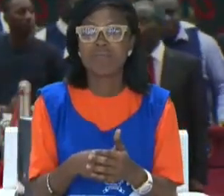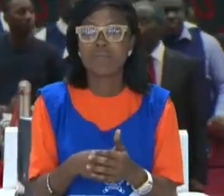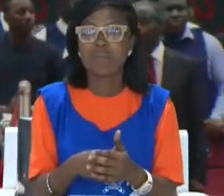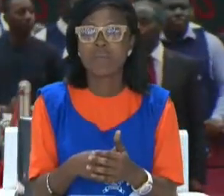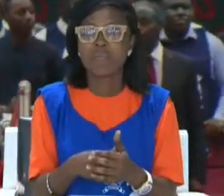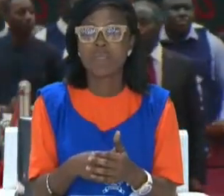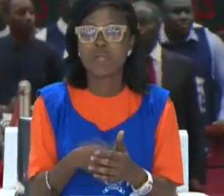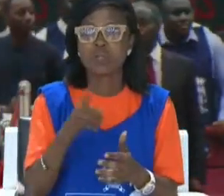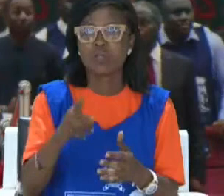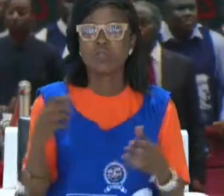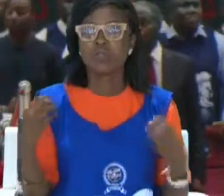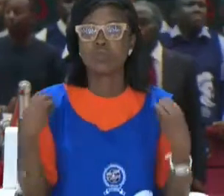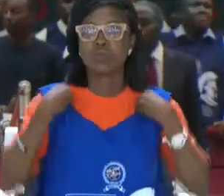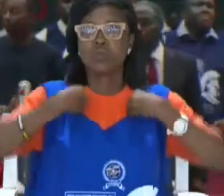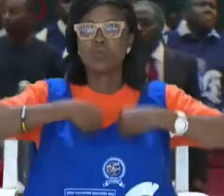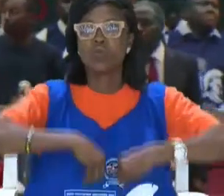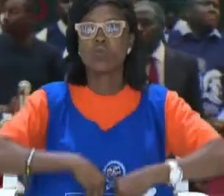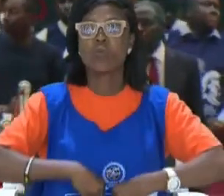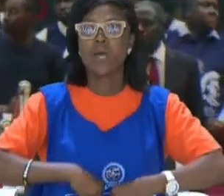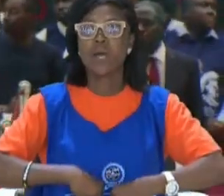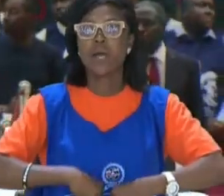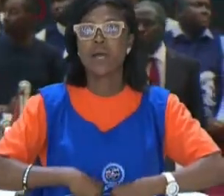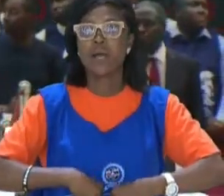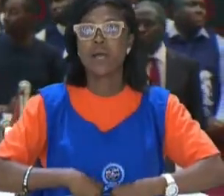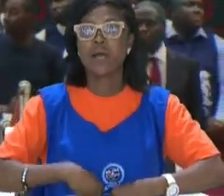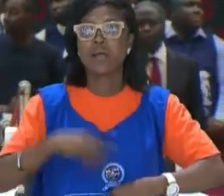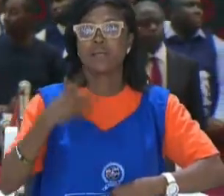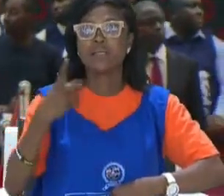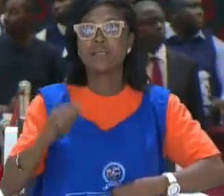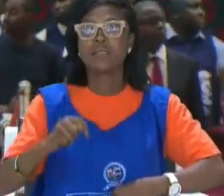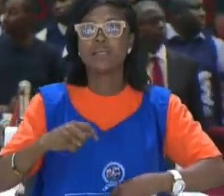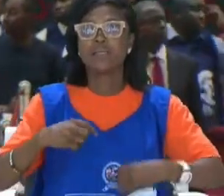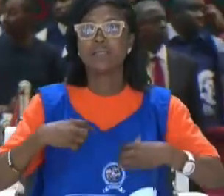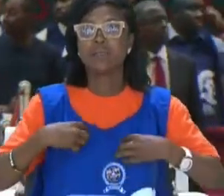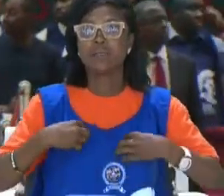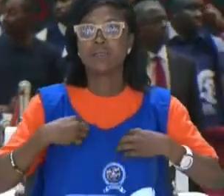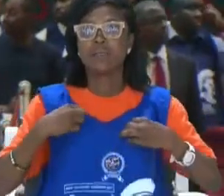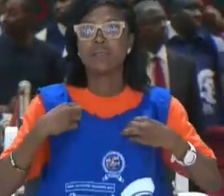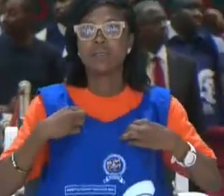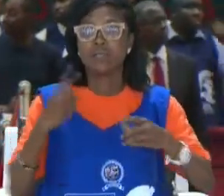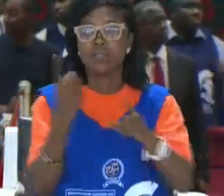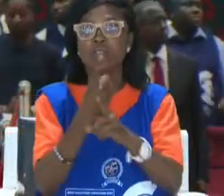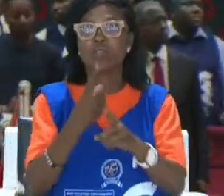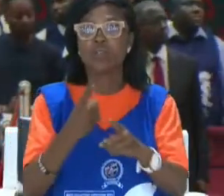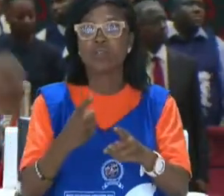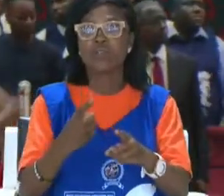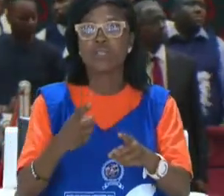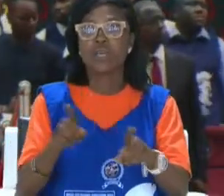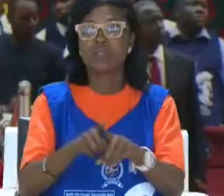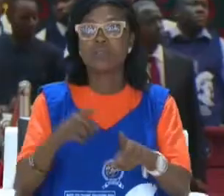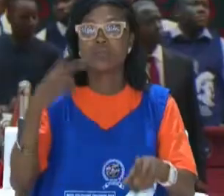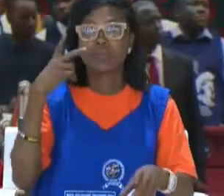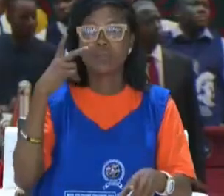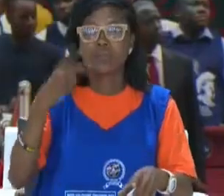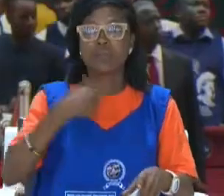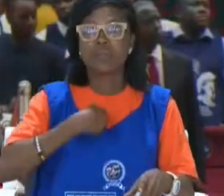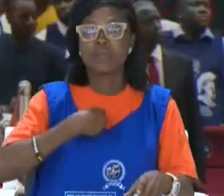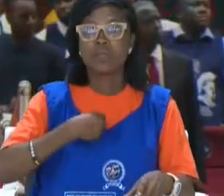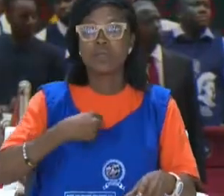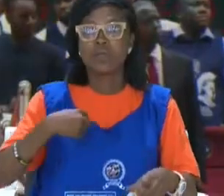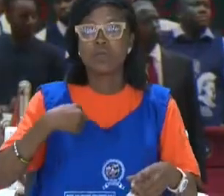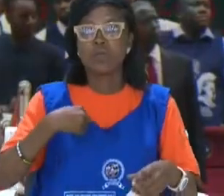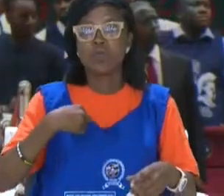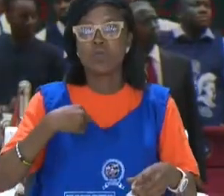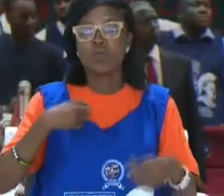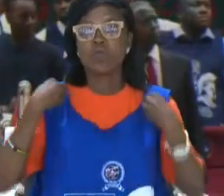You wear the advert, just like you see me wearing this one.